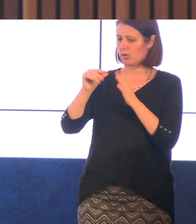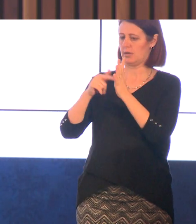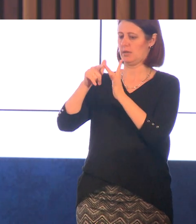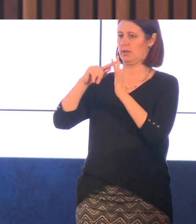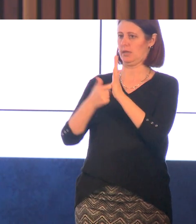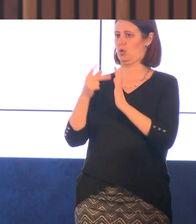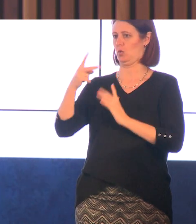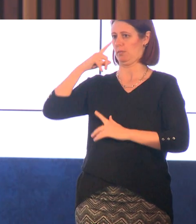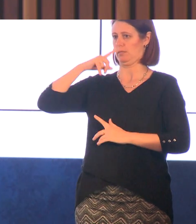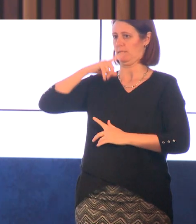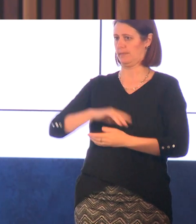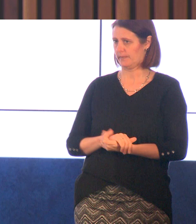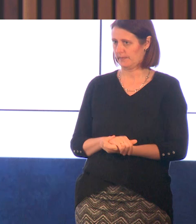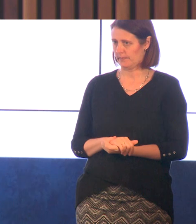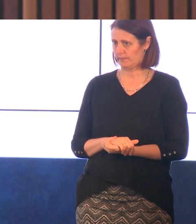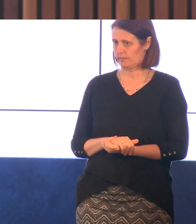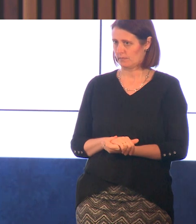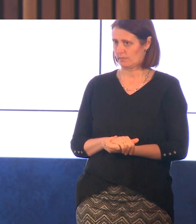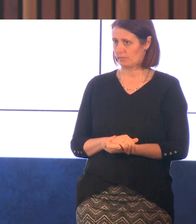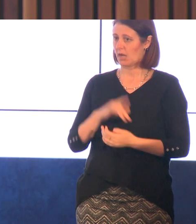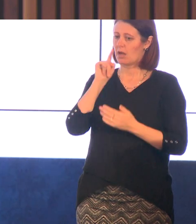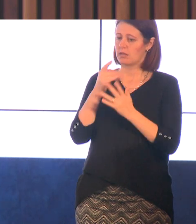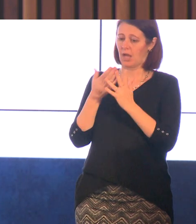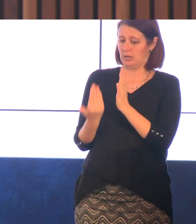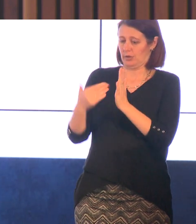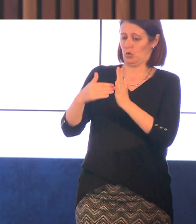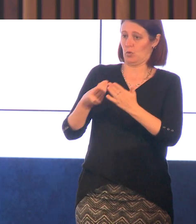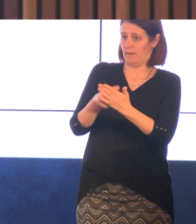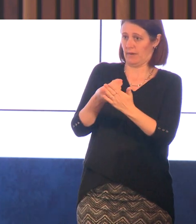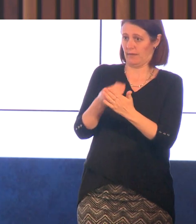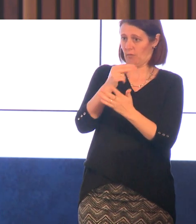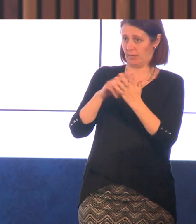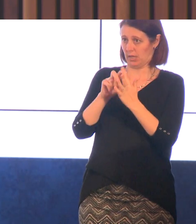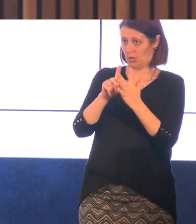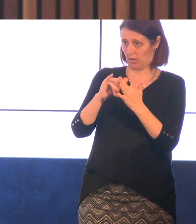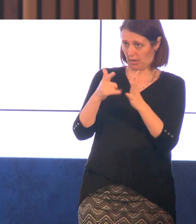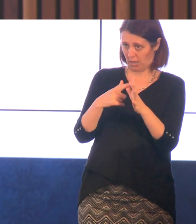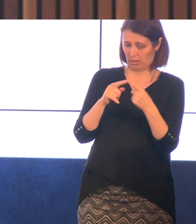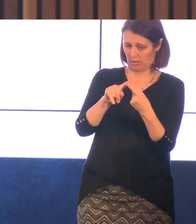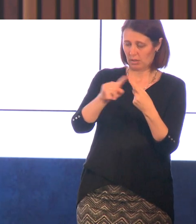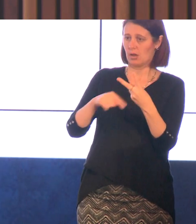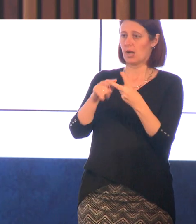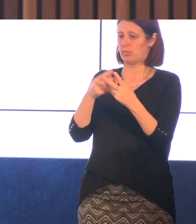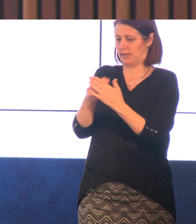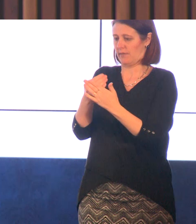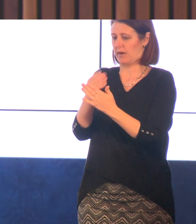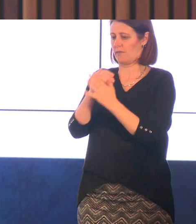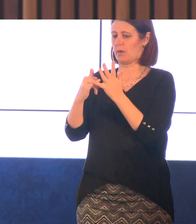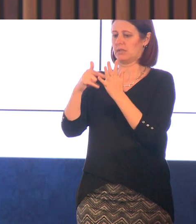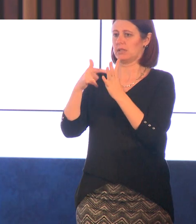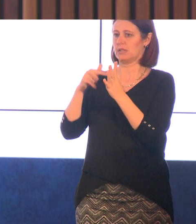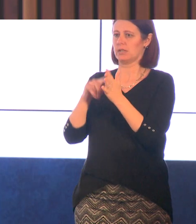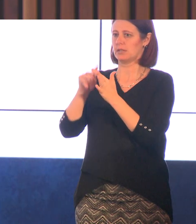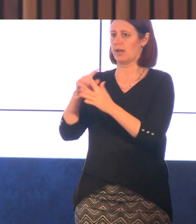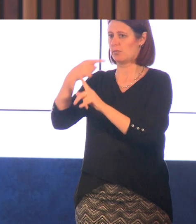2 participants. That additional funding from the NDIA, plus additional funding from state and